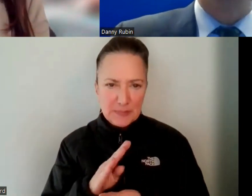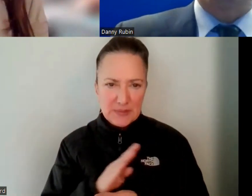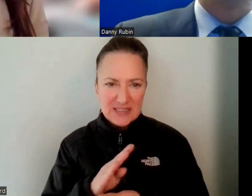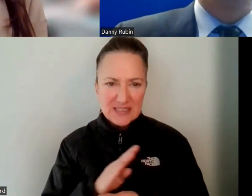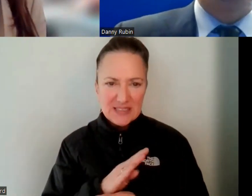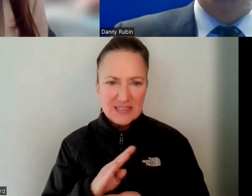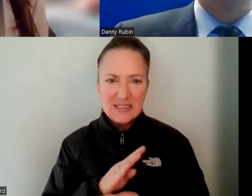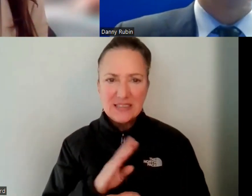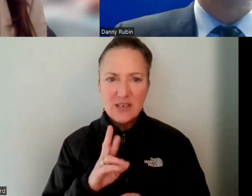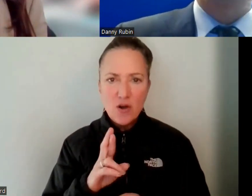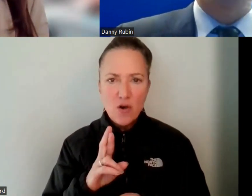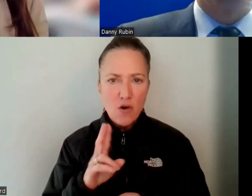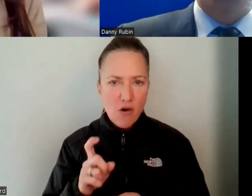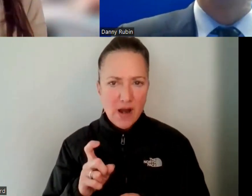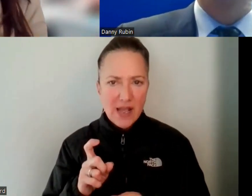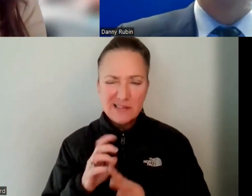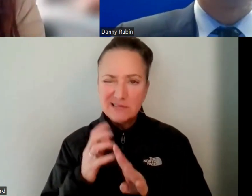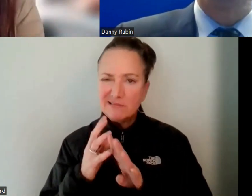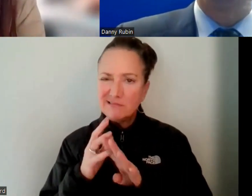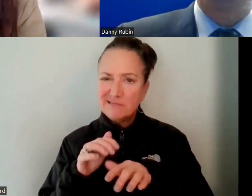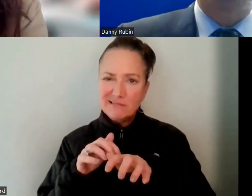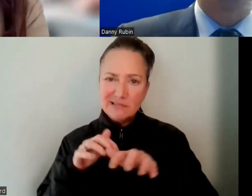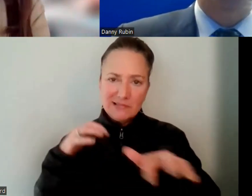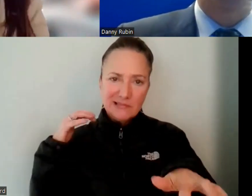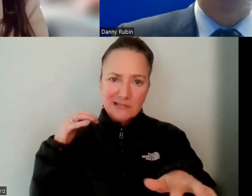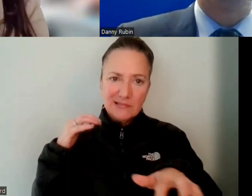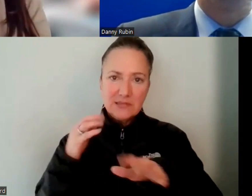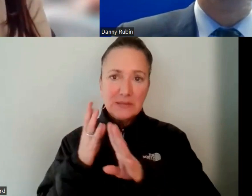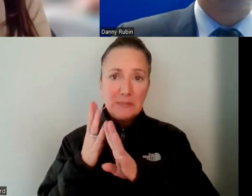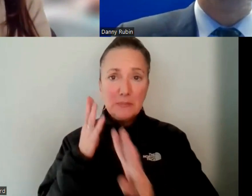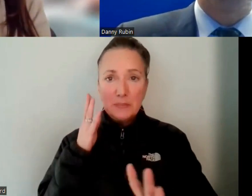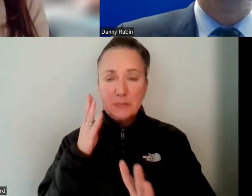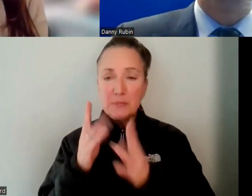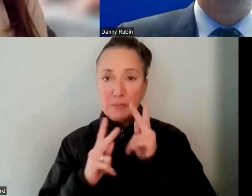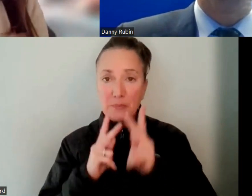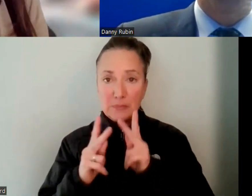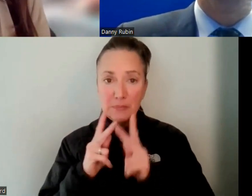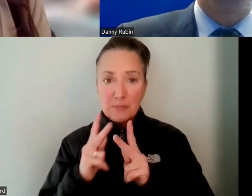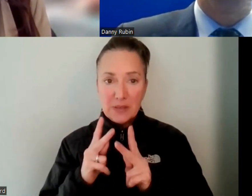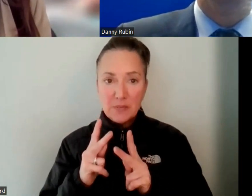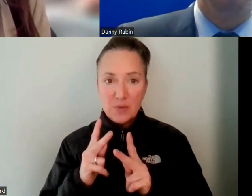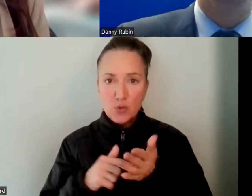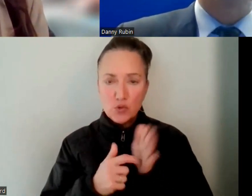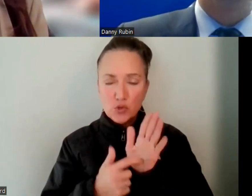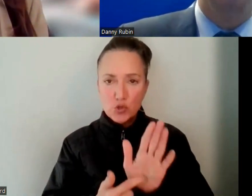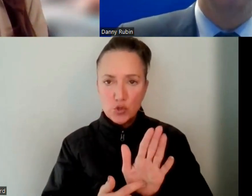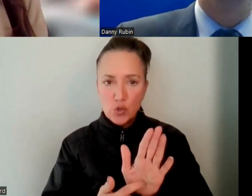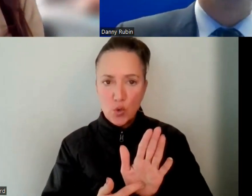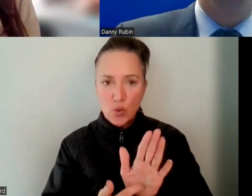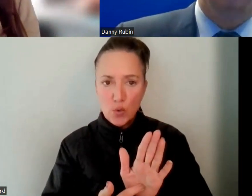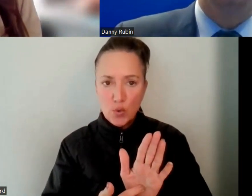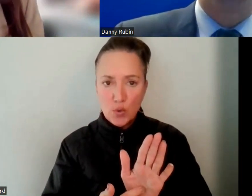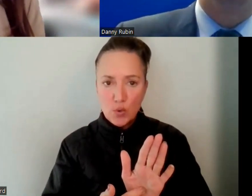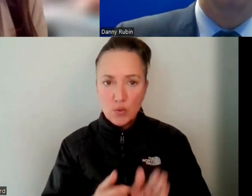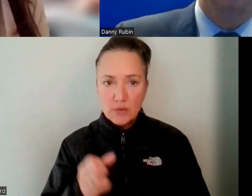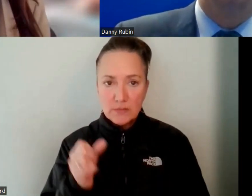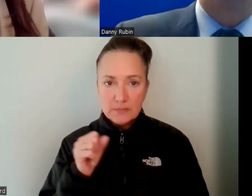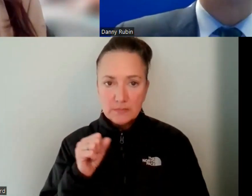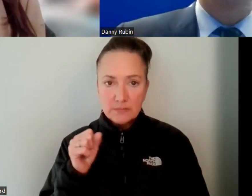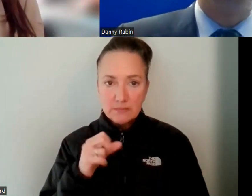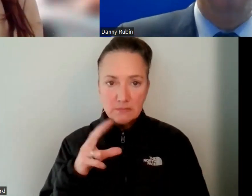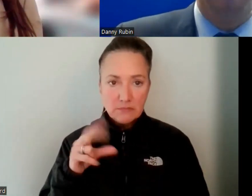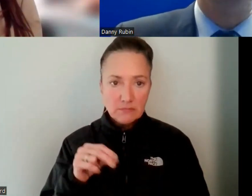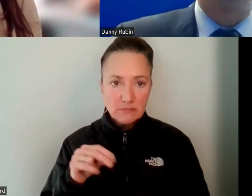there's always There's a always a big line. line. There's always a Yeah, line. there's always a line. So you just show it to them, and if they say yes,